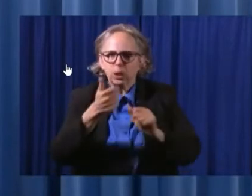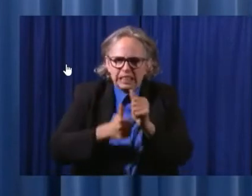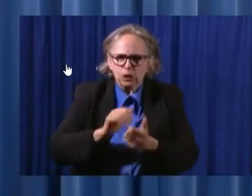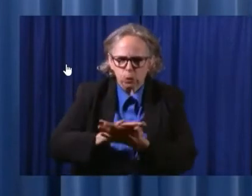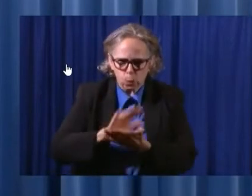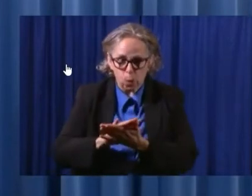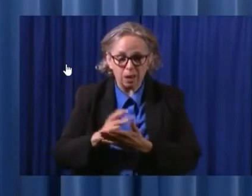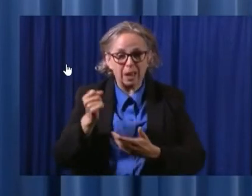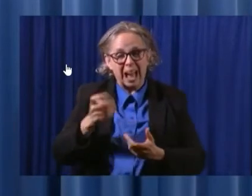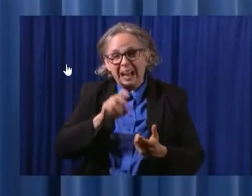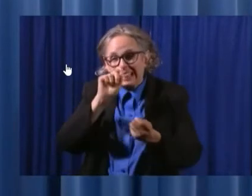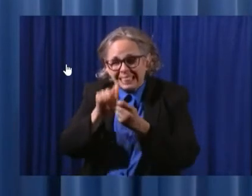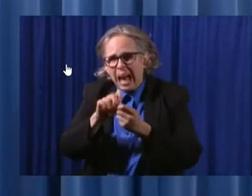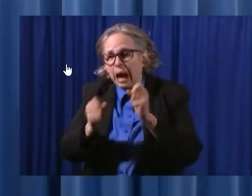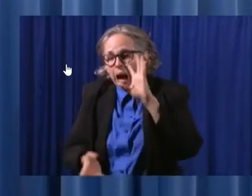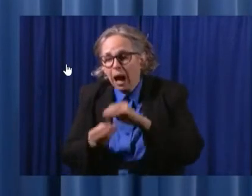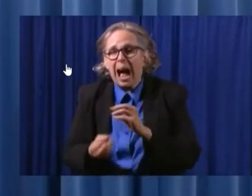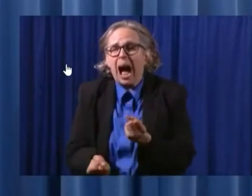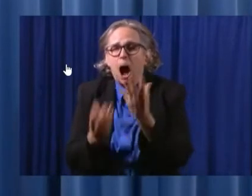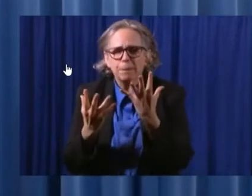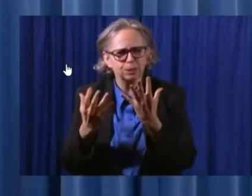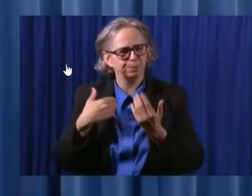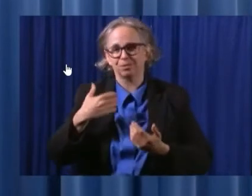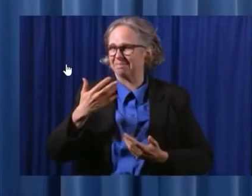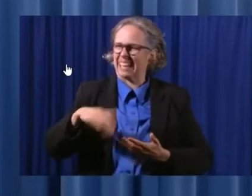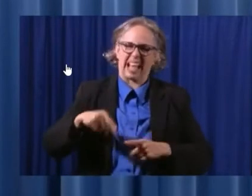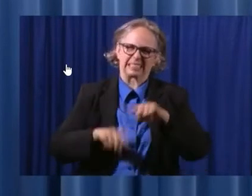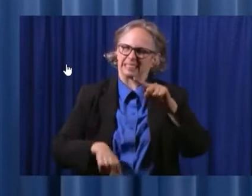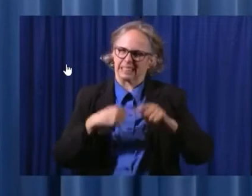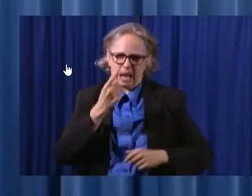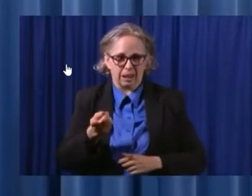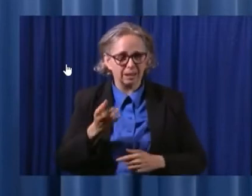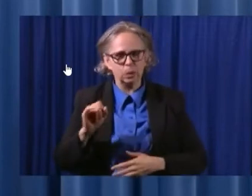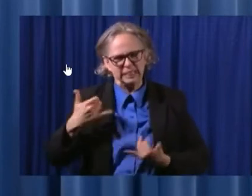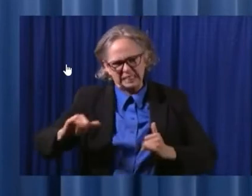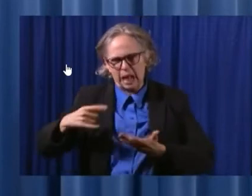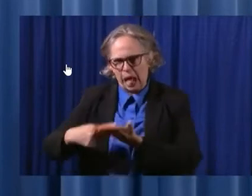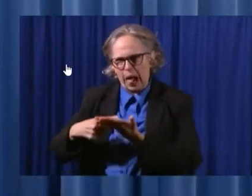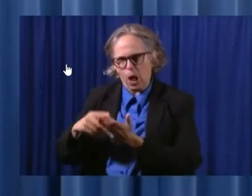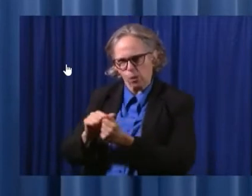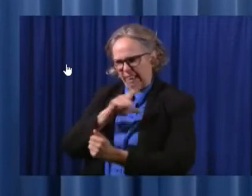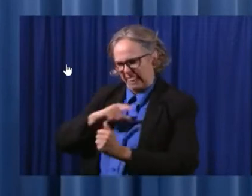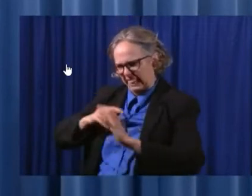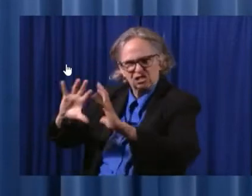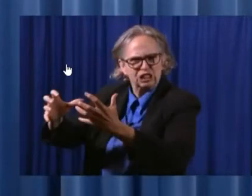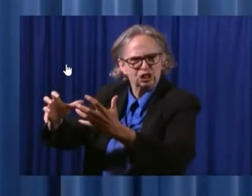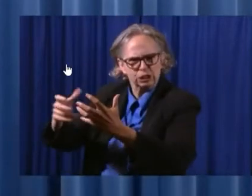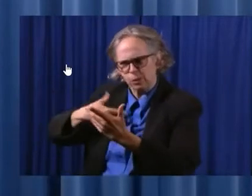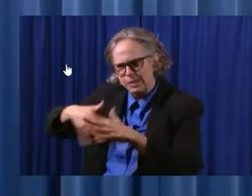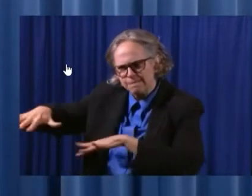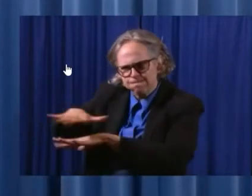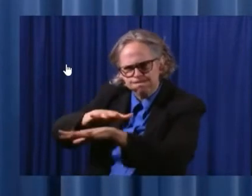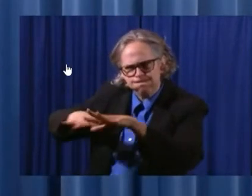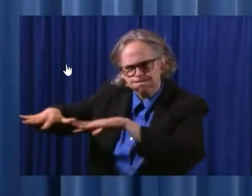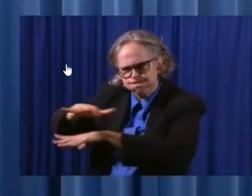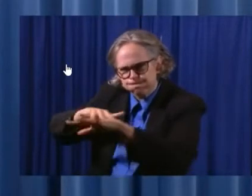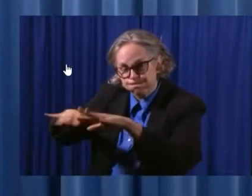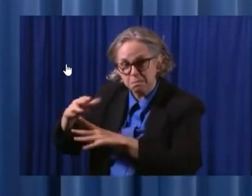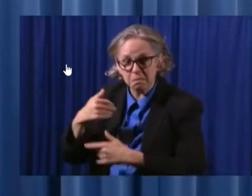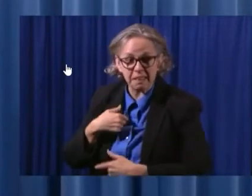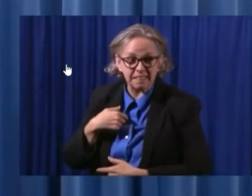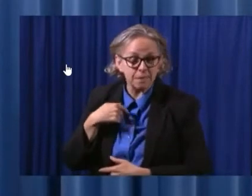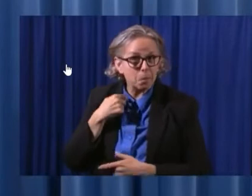talk, with the leadership of the legislature, it probably would not be good for me to give that number. It will not be